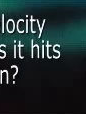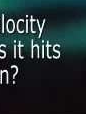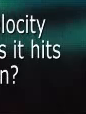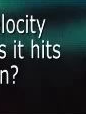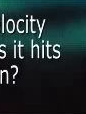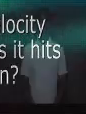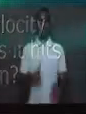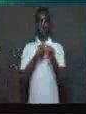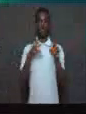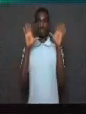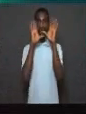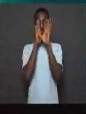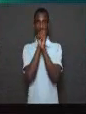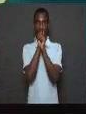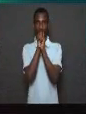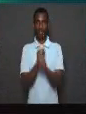Time's up.